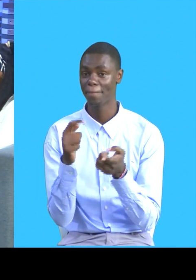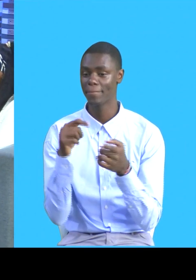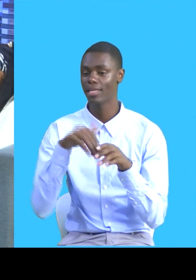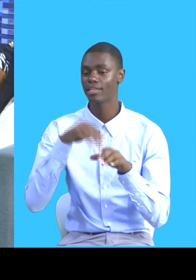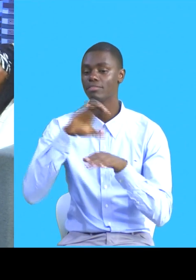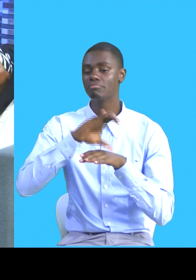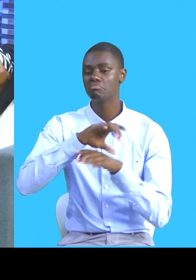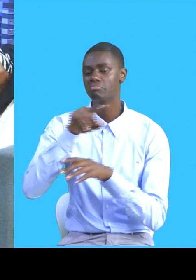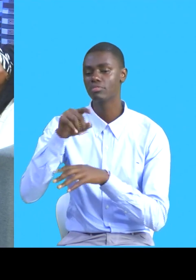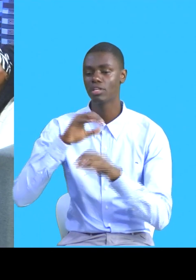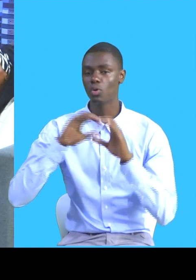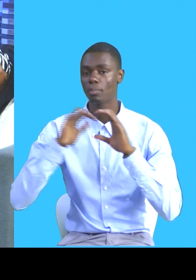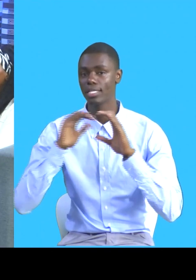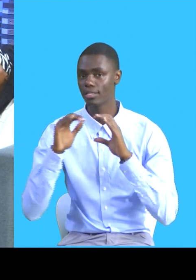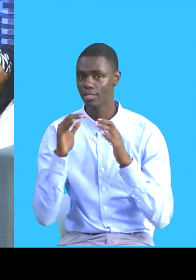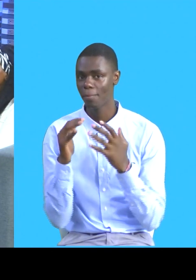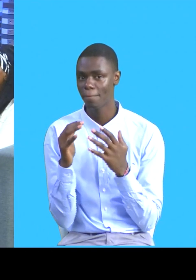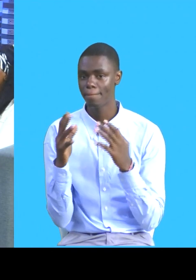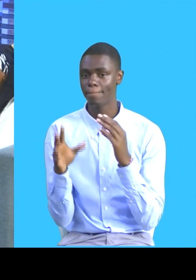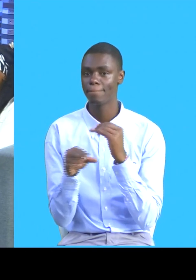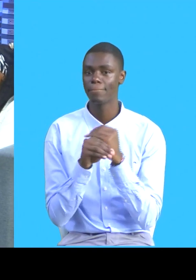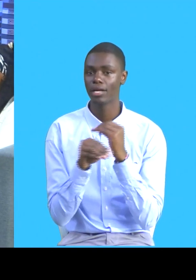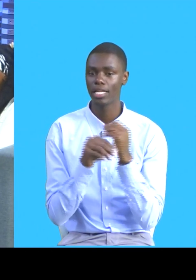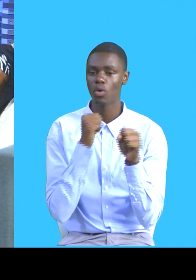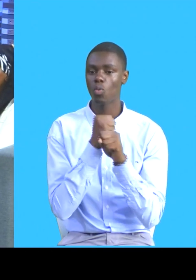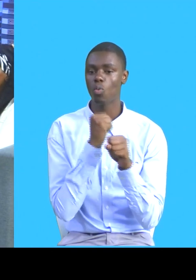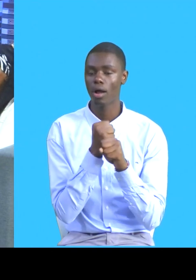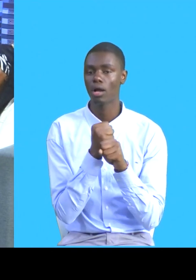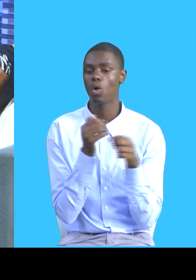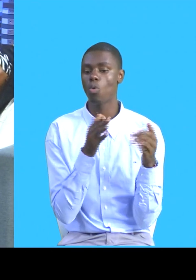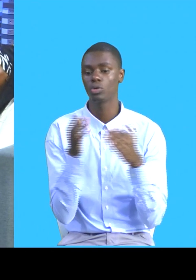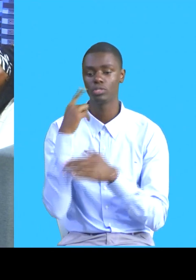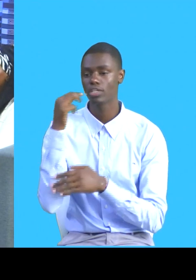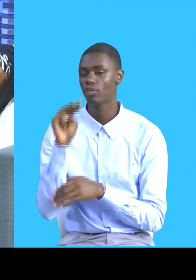churches, by communicating them, adding more work opportunities for them,